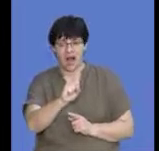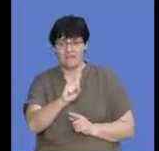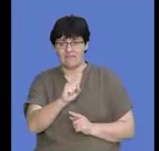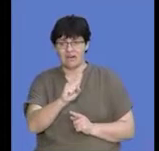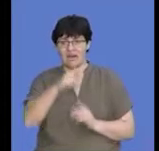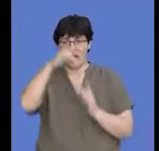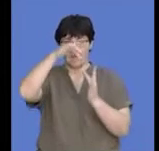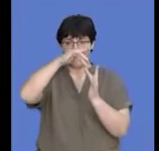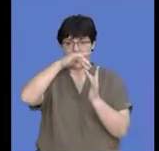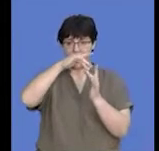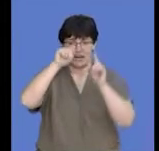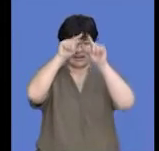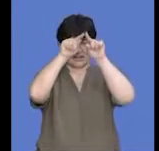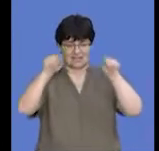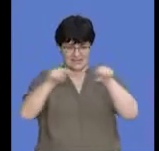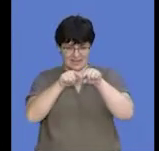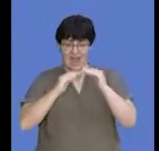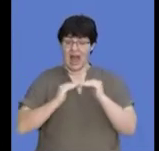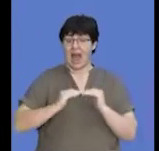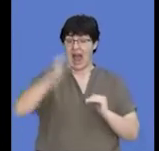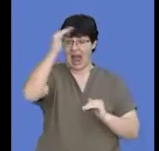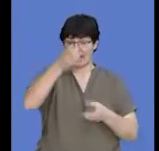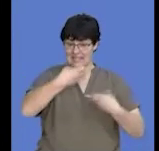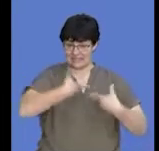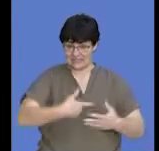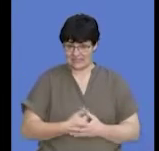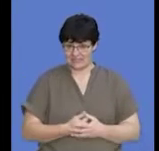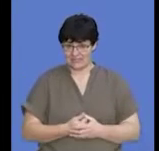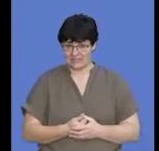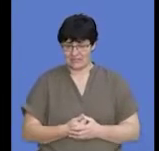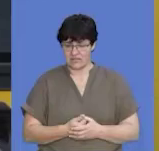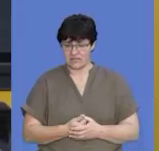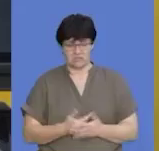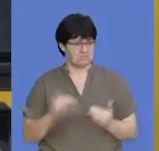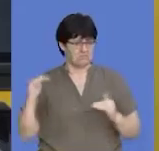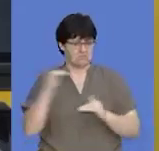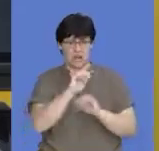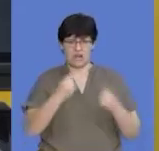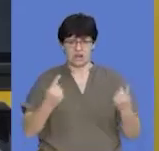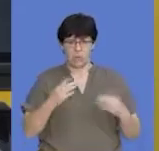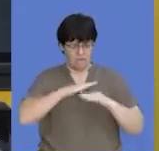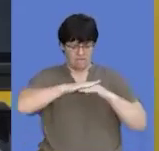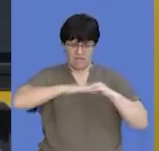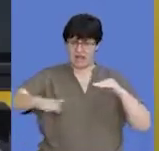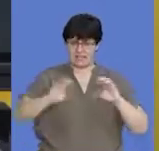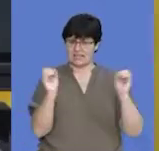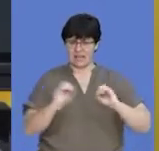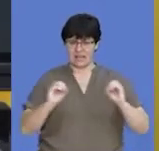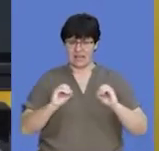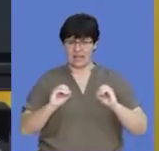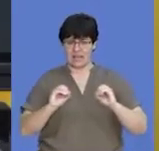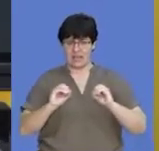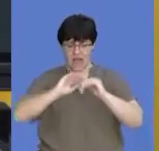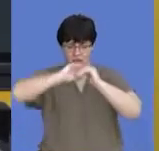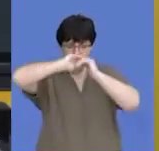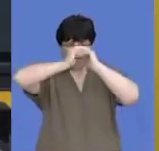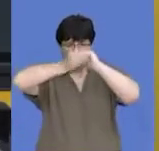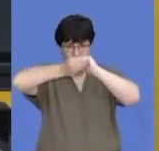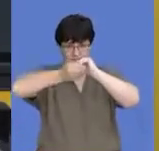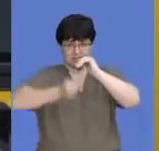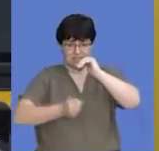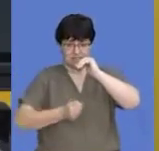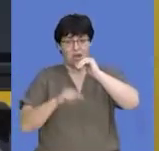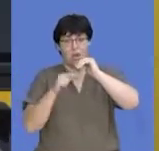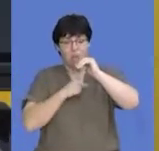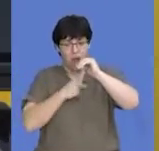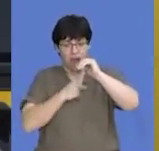at the top, giving you a height, meaning that it cannot be a butte because it's not flat. It is rounded at the top because